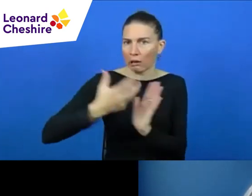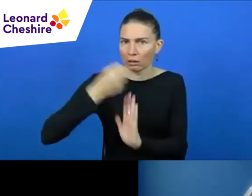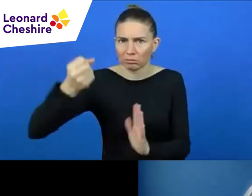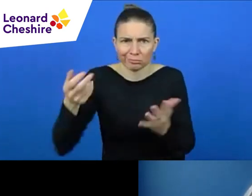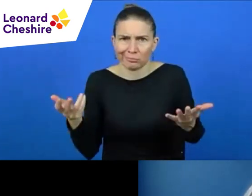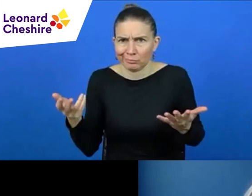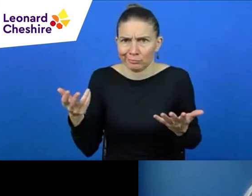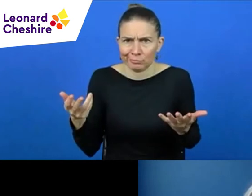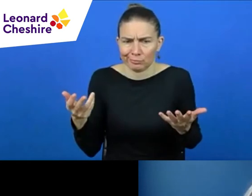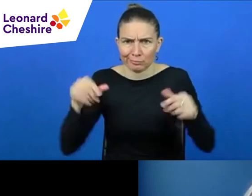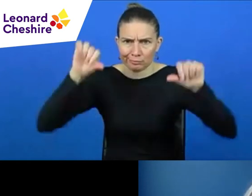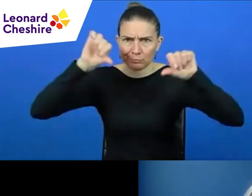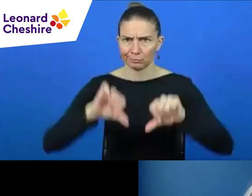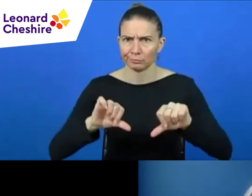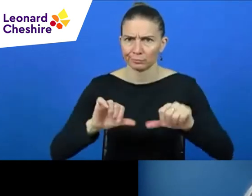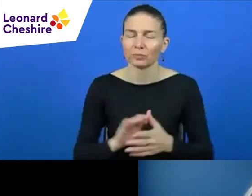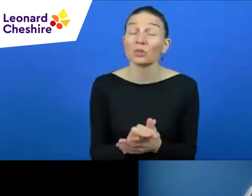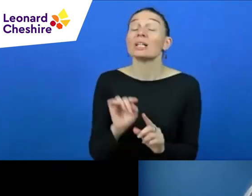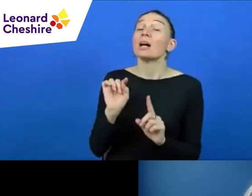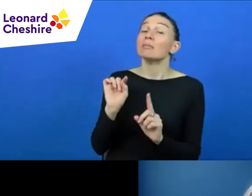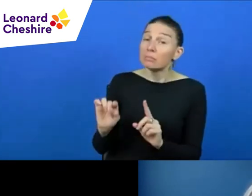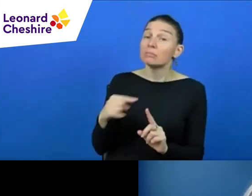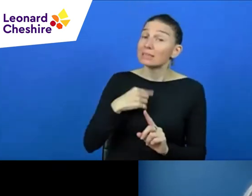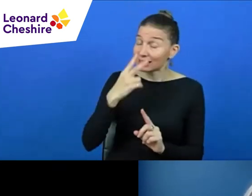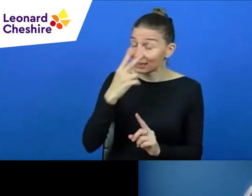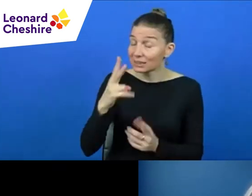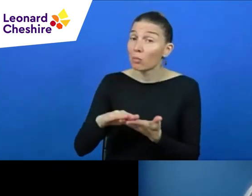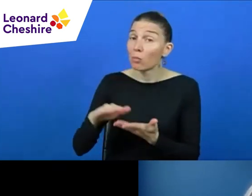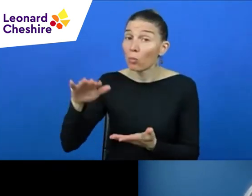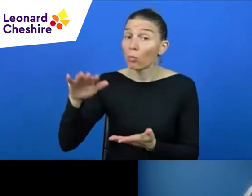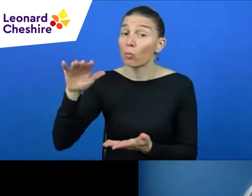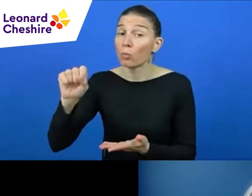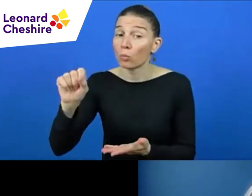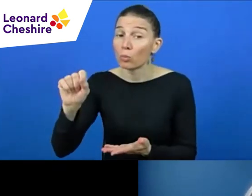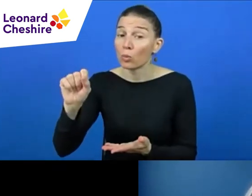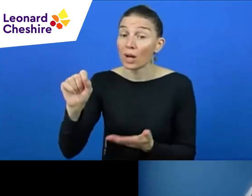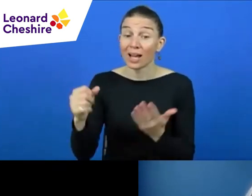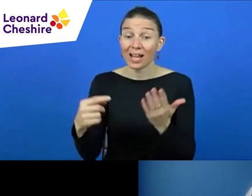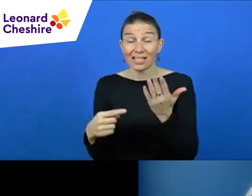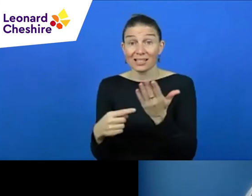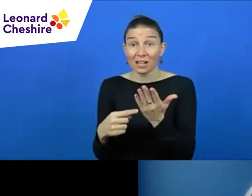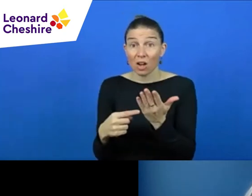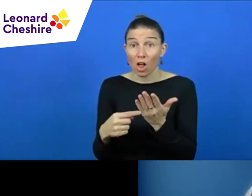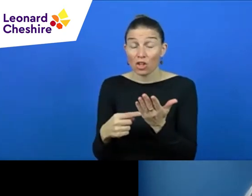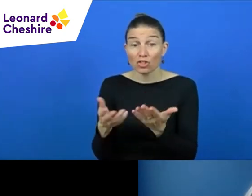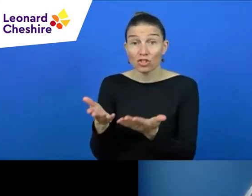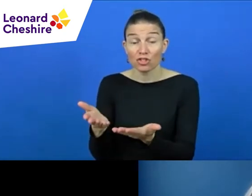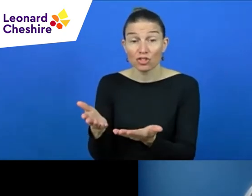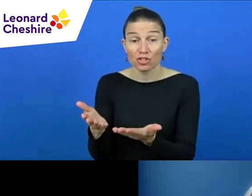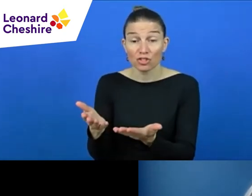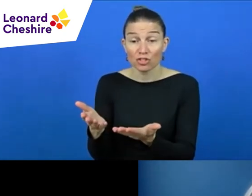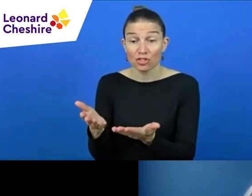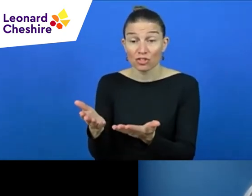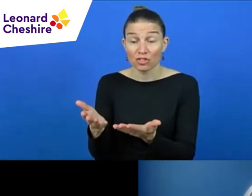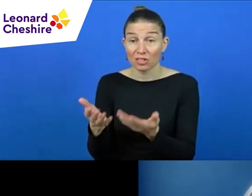that happen more and more. The technologies that are becoming, that are already available and are